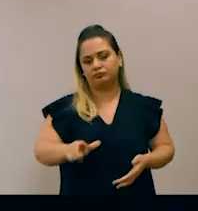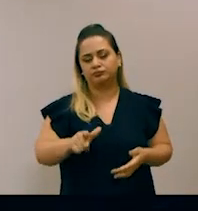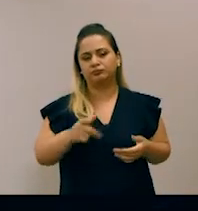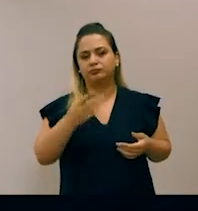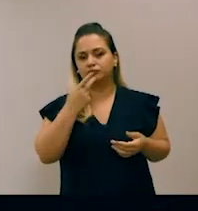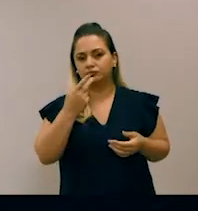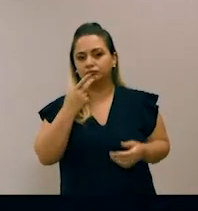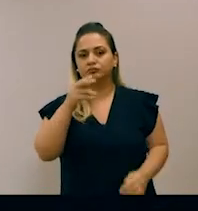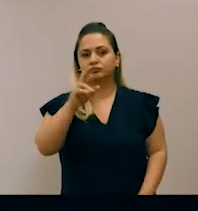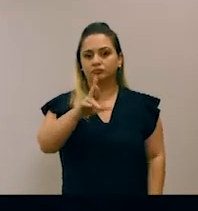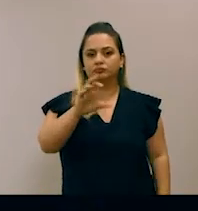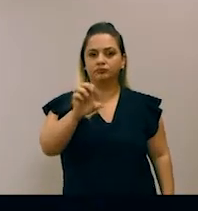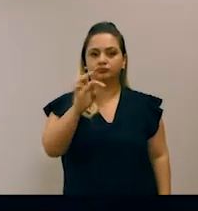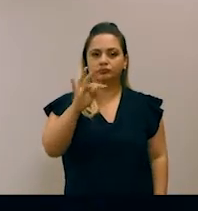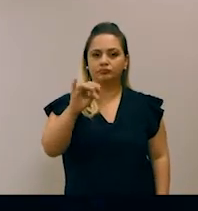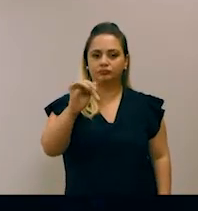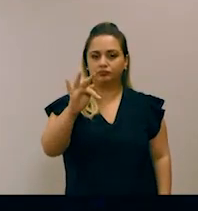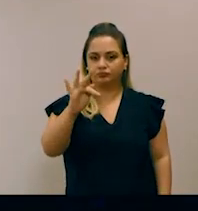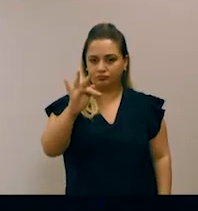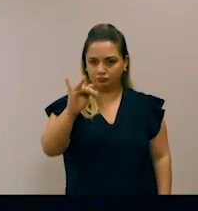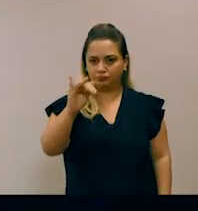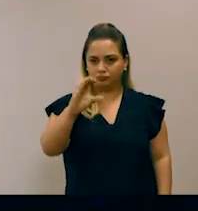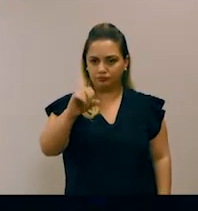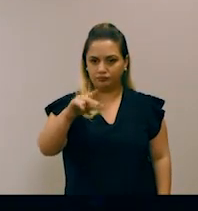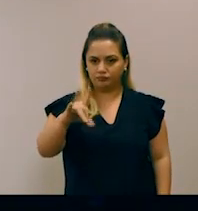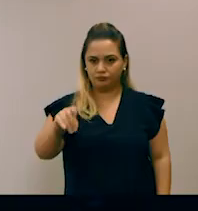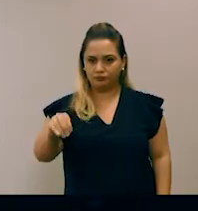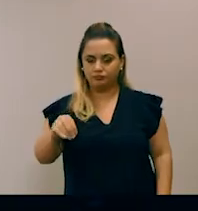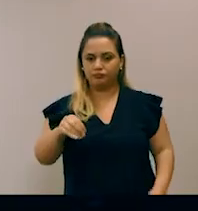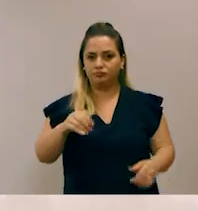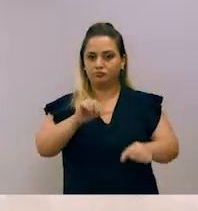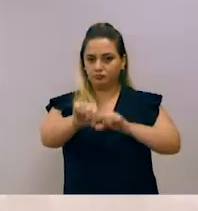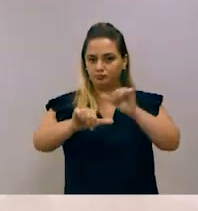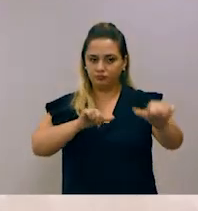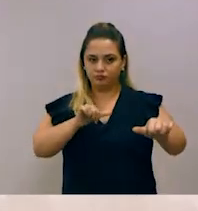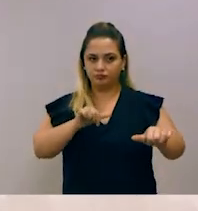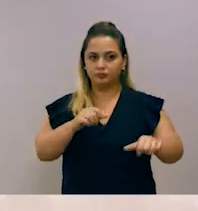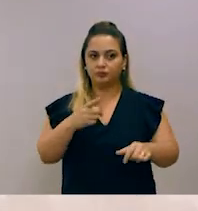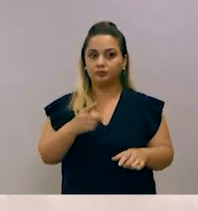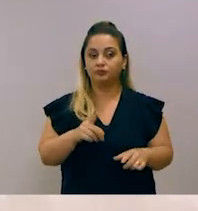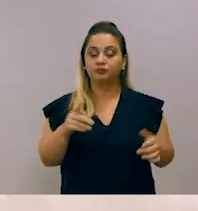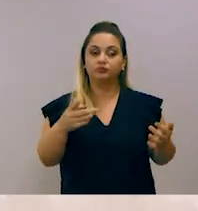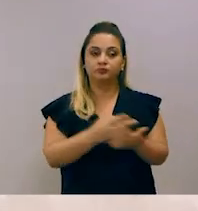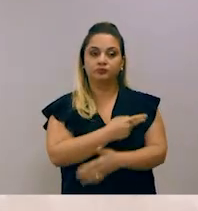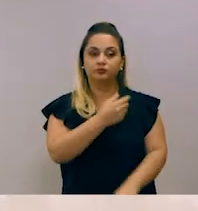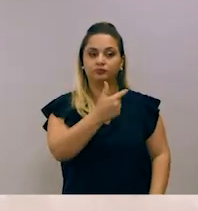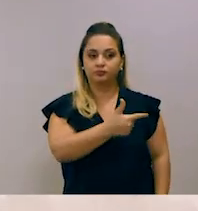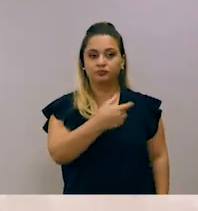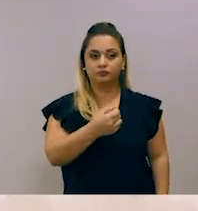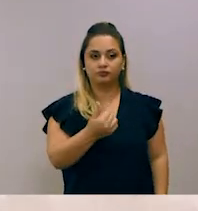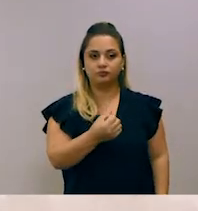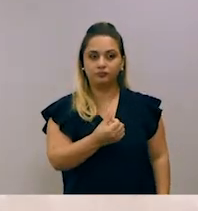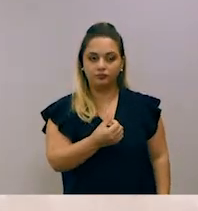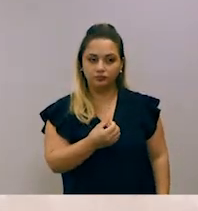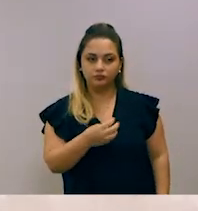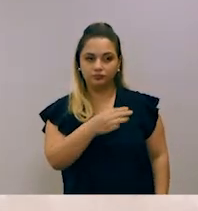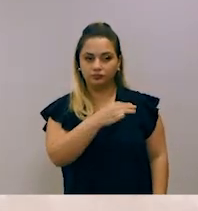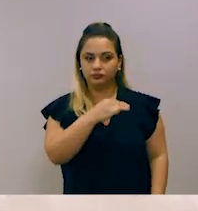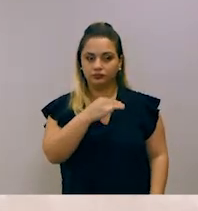agreement must be issued correcting this mistake. In